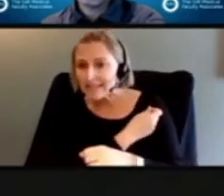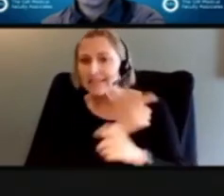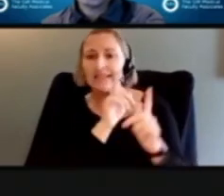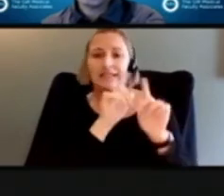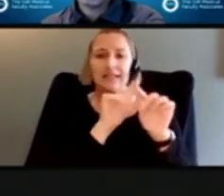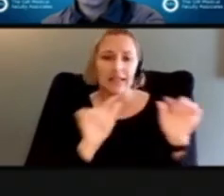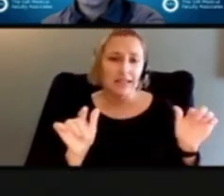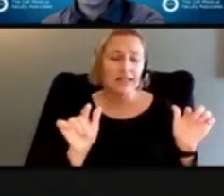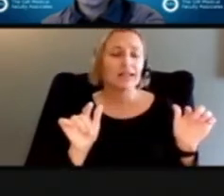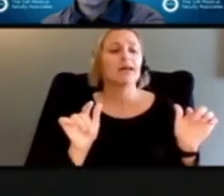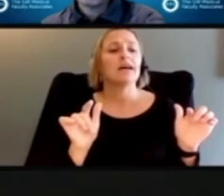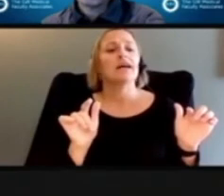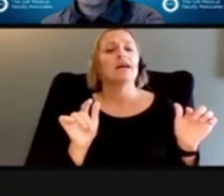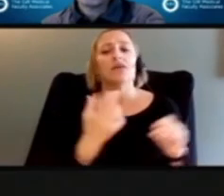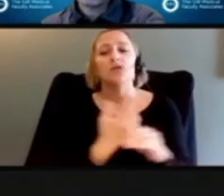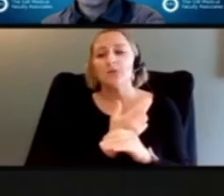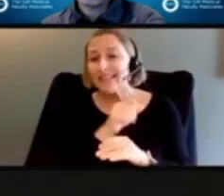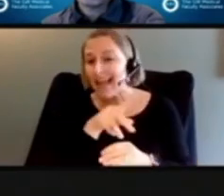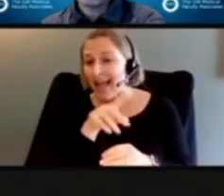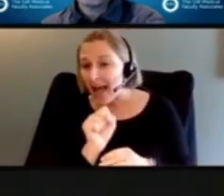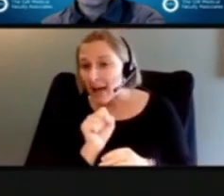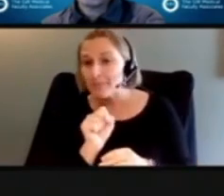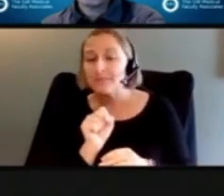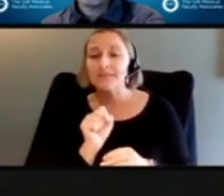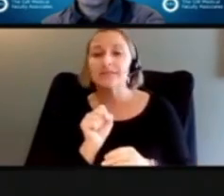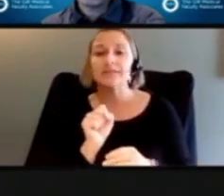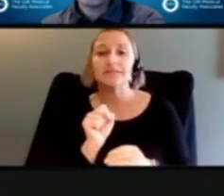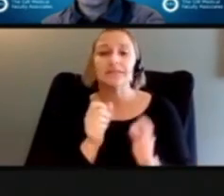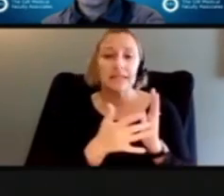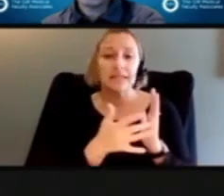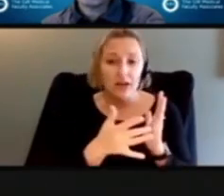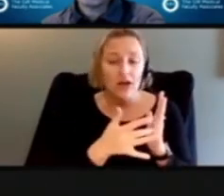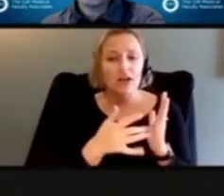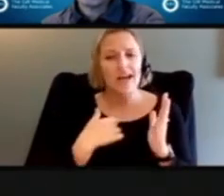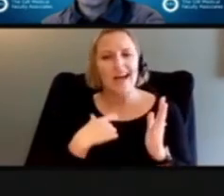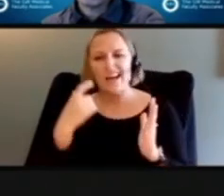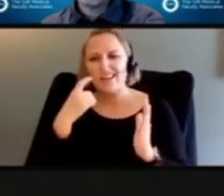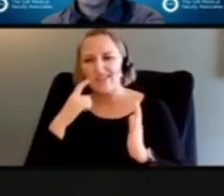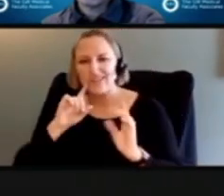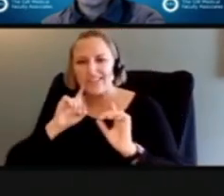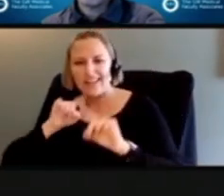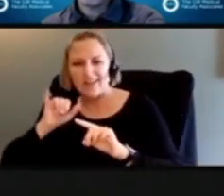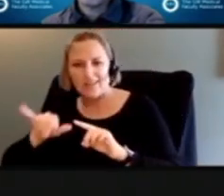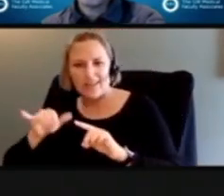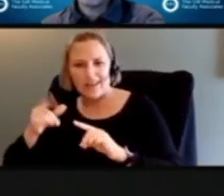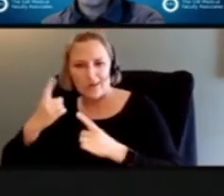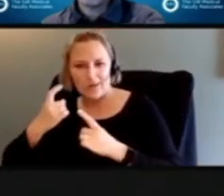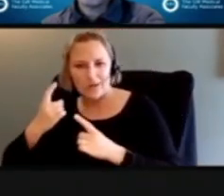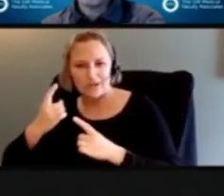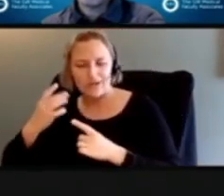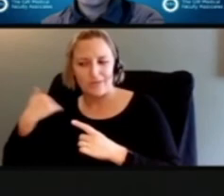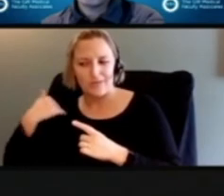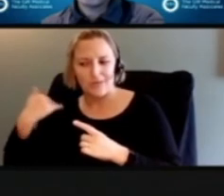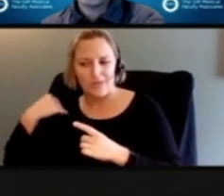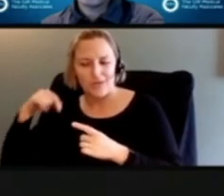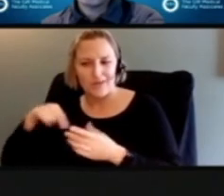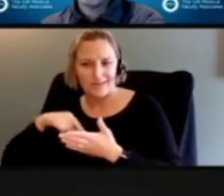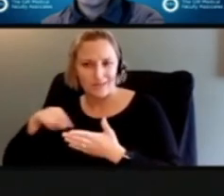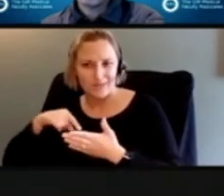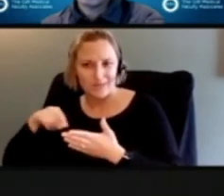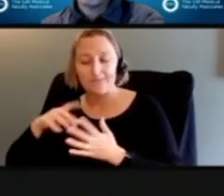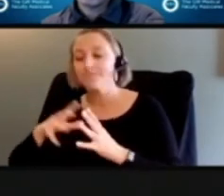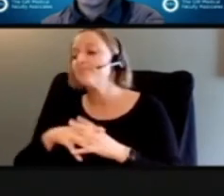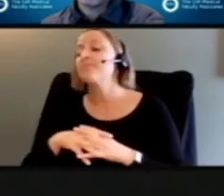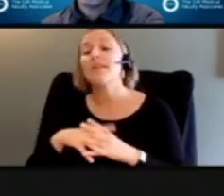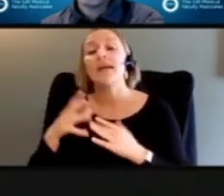of apps and digital devices. I was just actually answering this question internally earlier this week, that